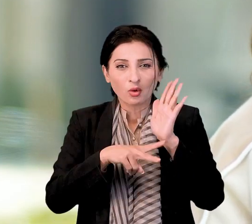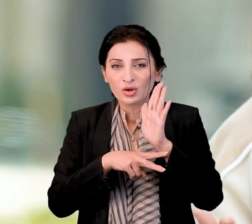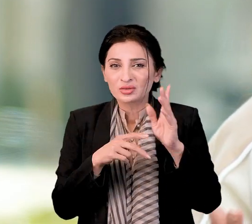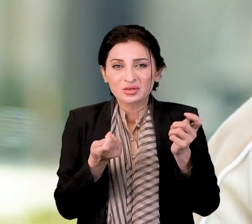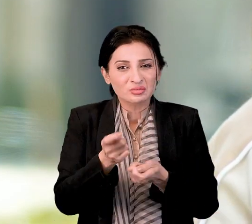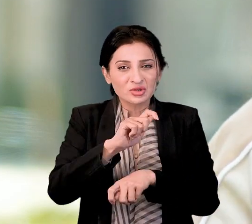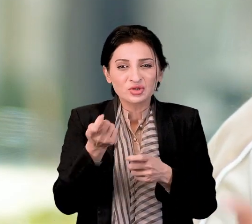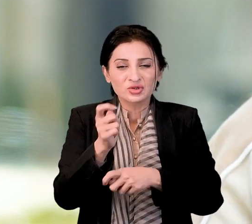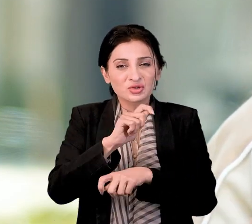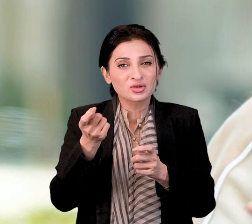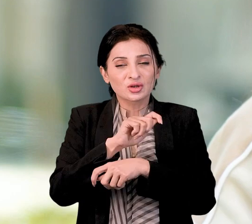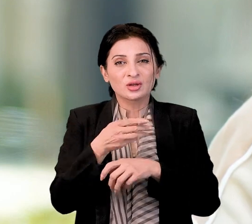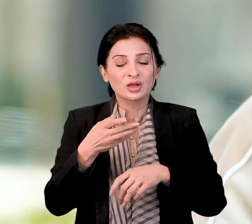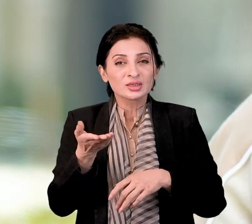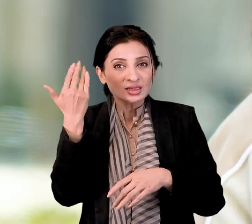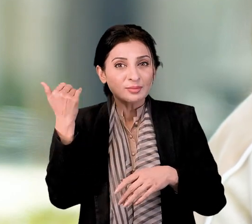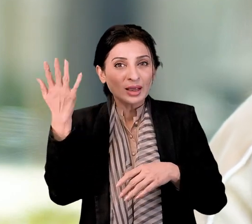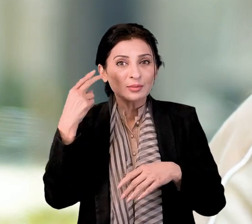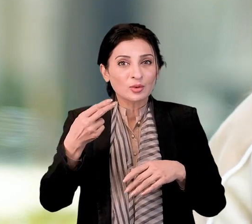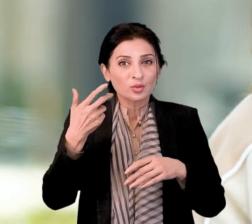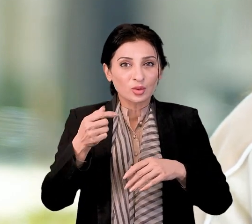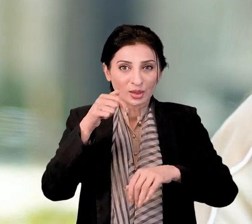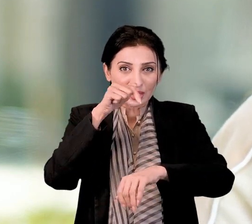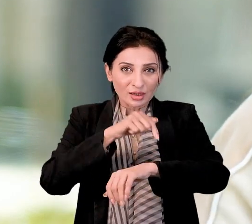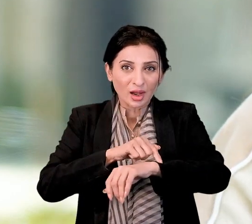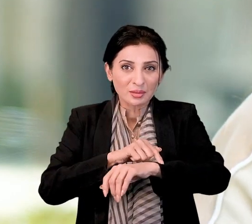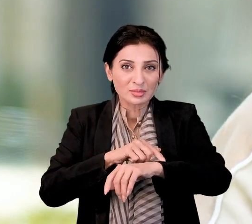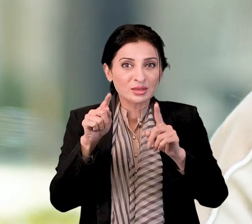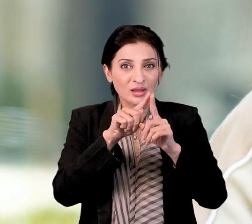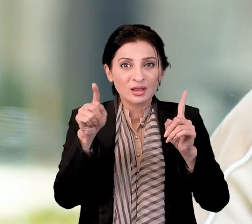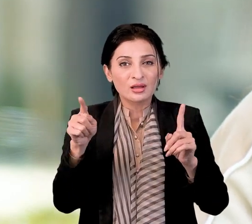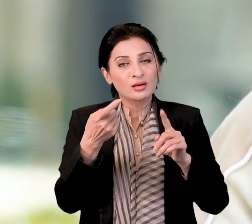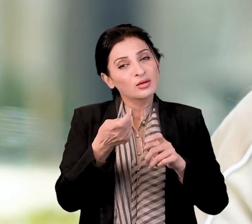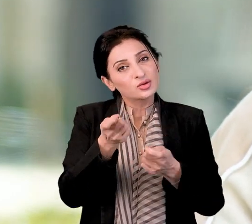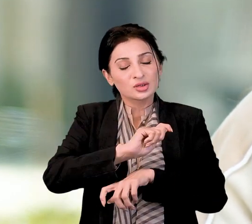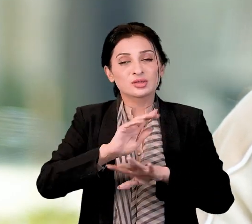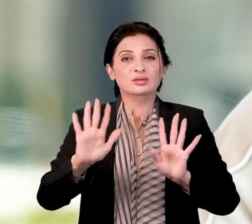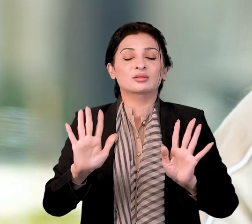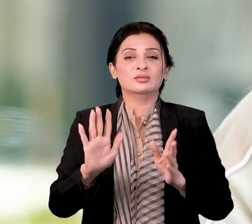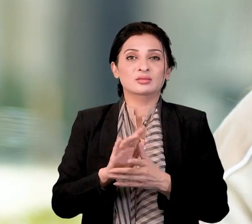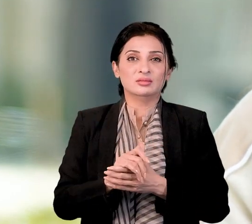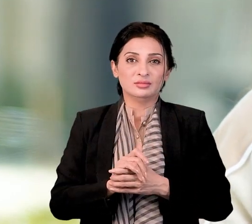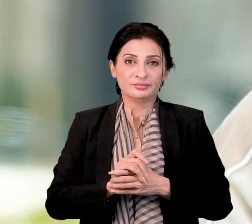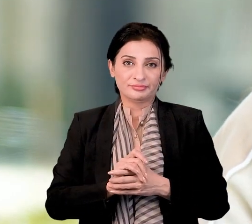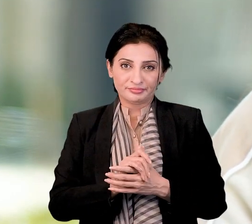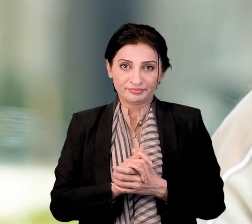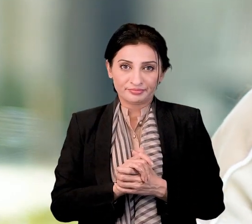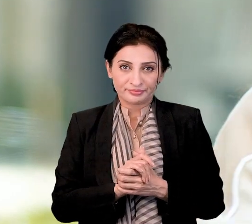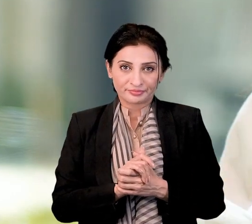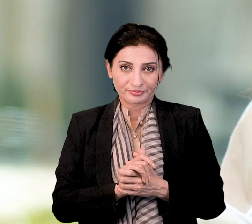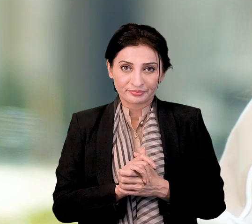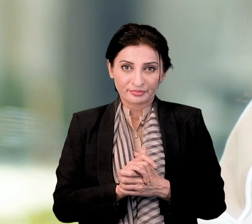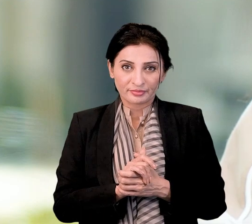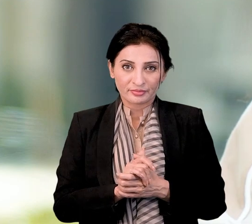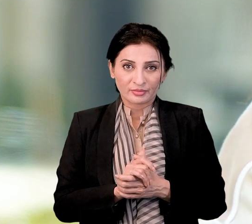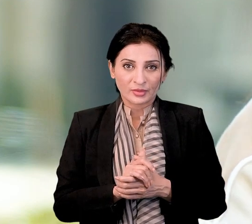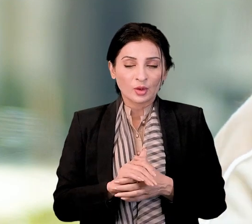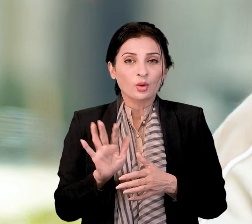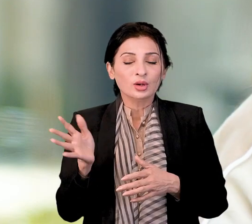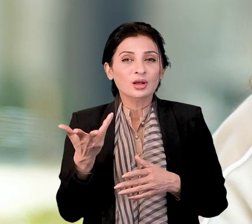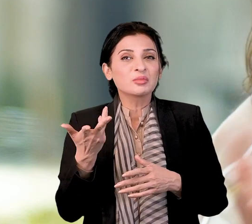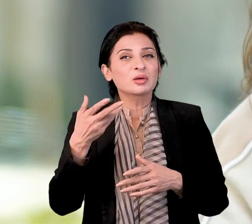hot, and in Lahore the winter season is the season, the peak season of for any